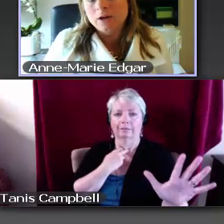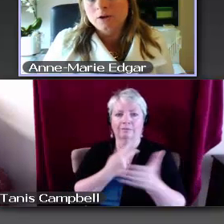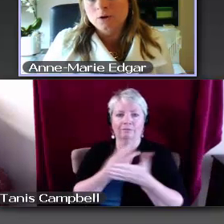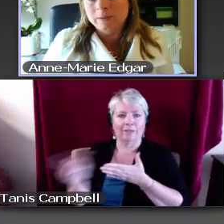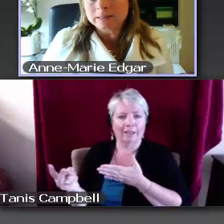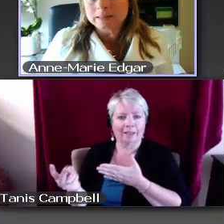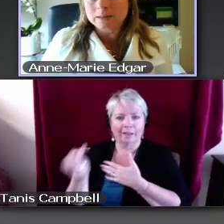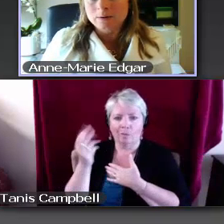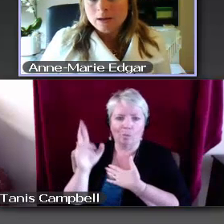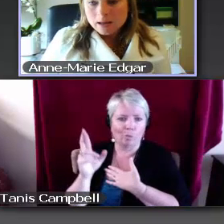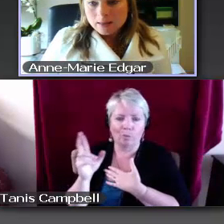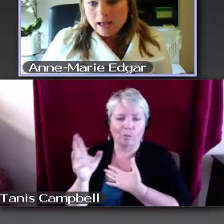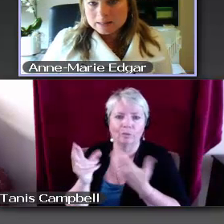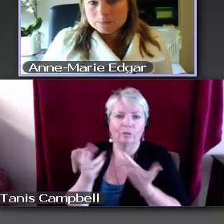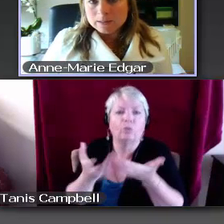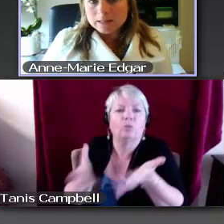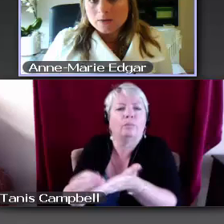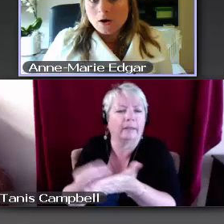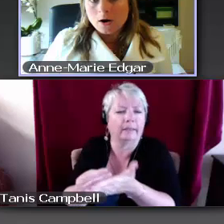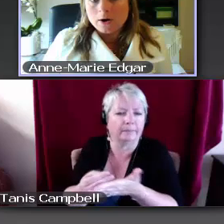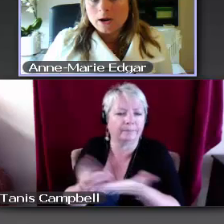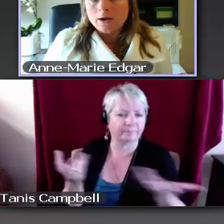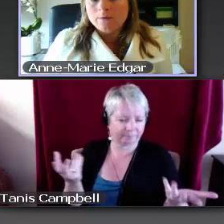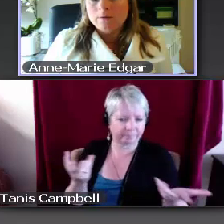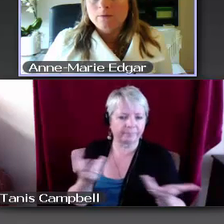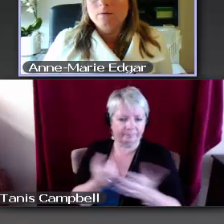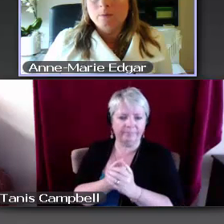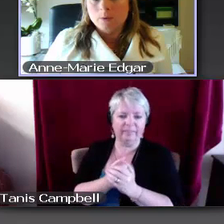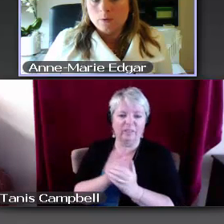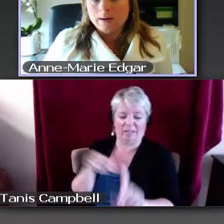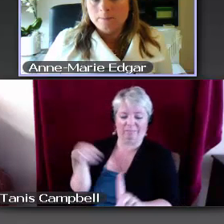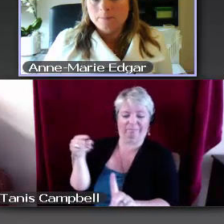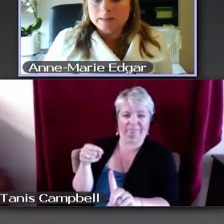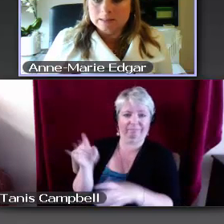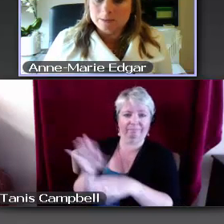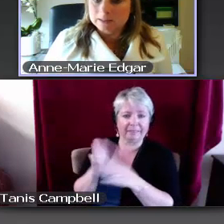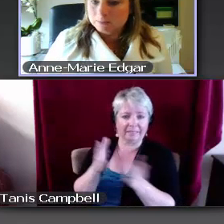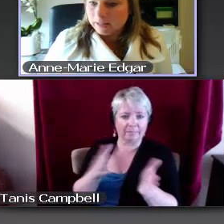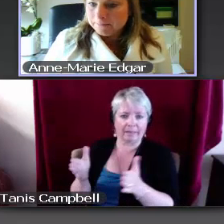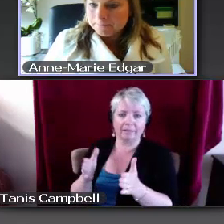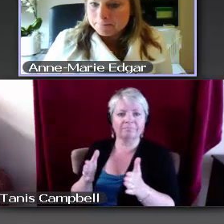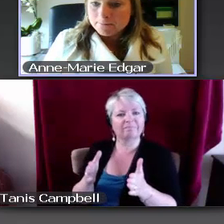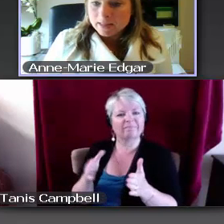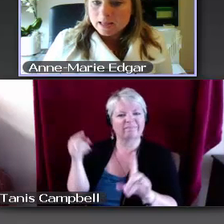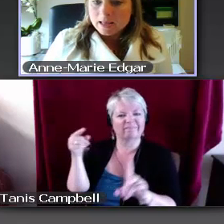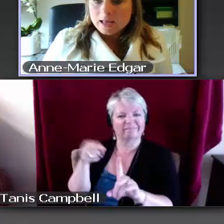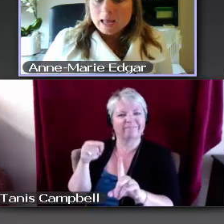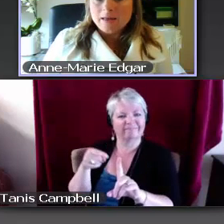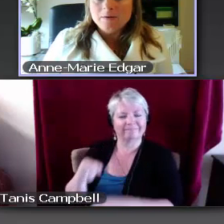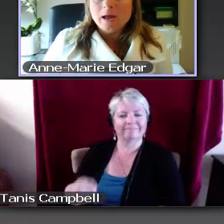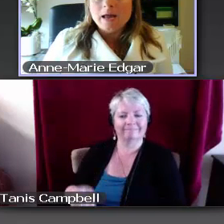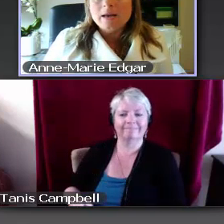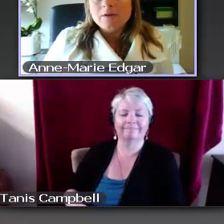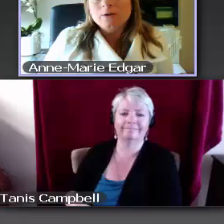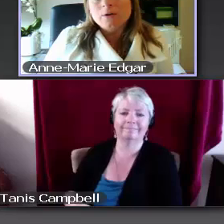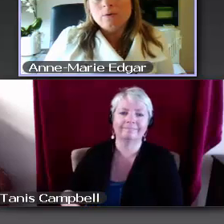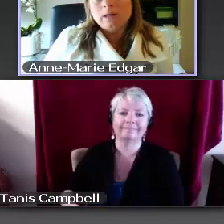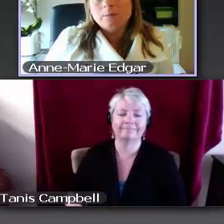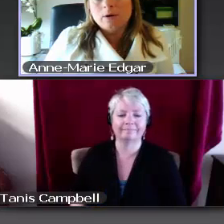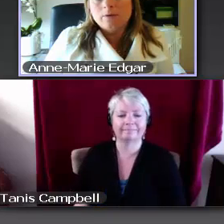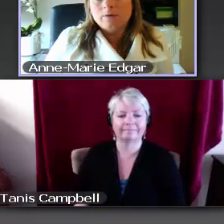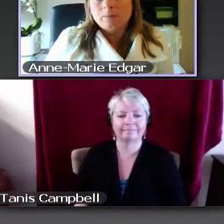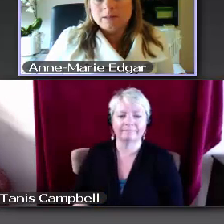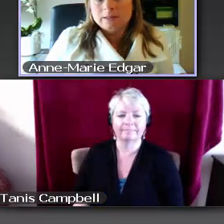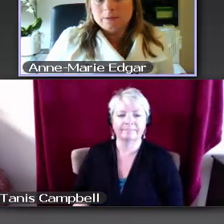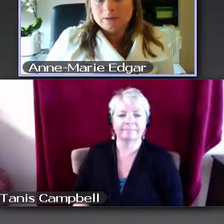preferably in your business. So that's really at the heart of the program, is the business plan. And another